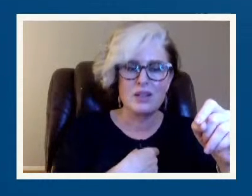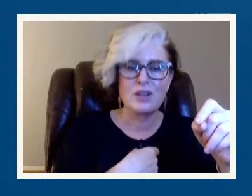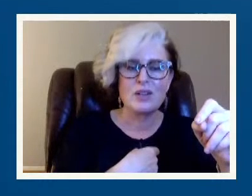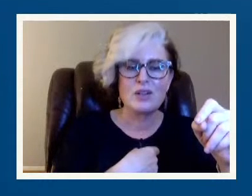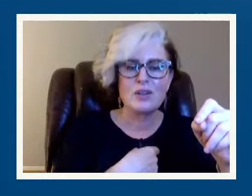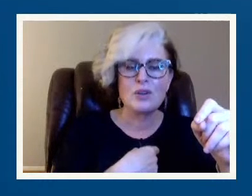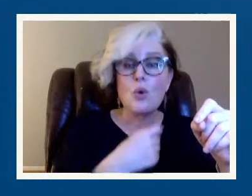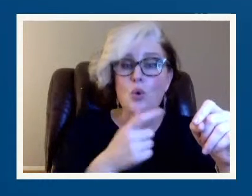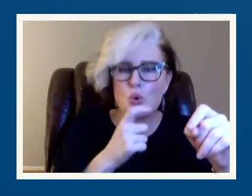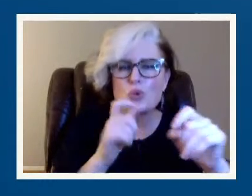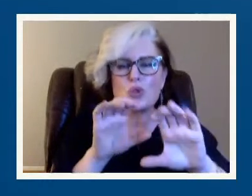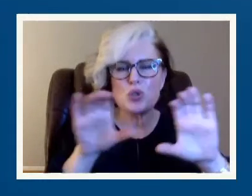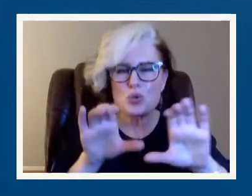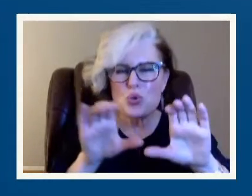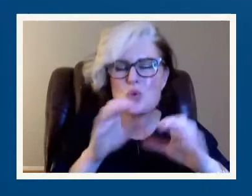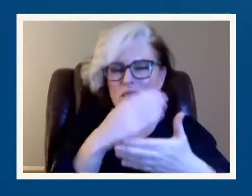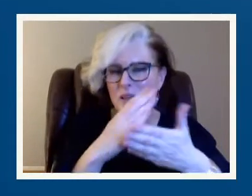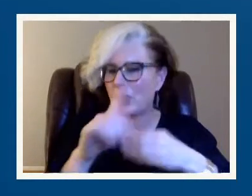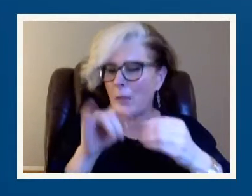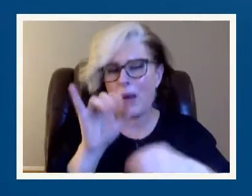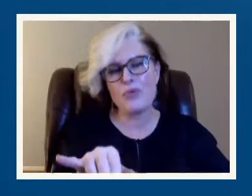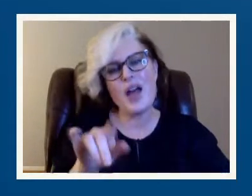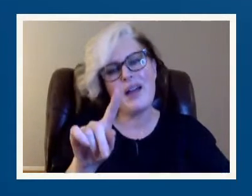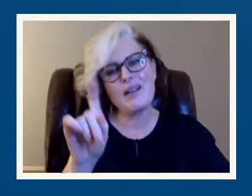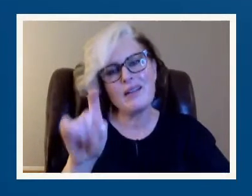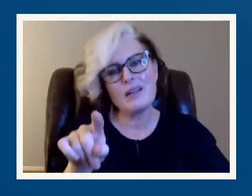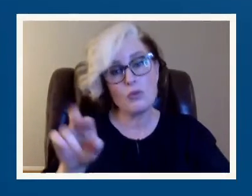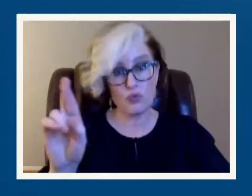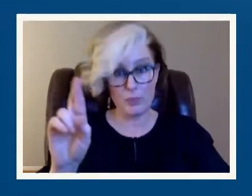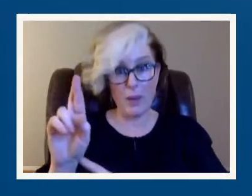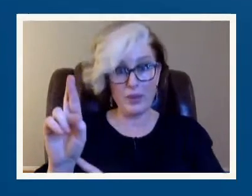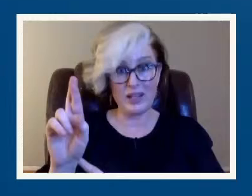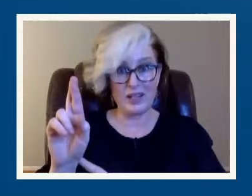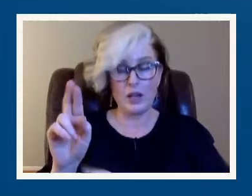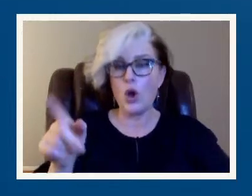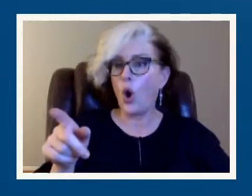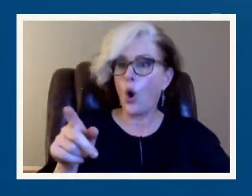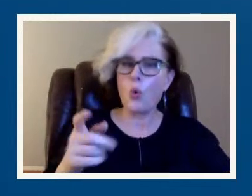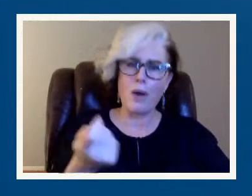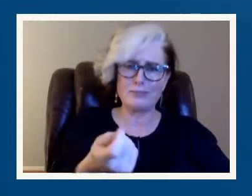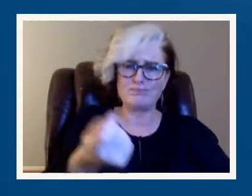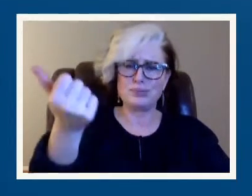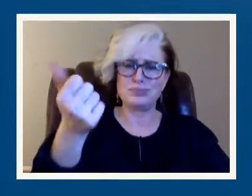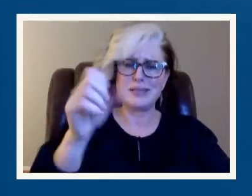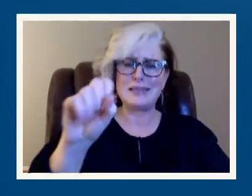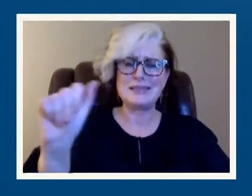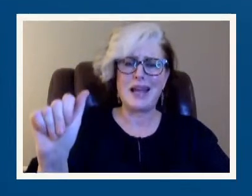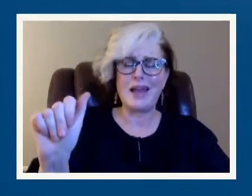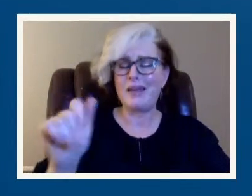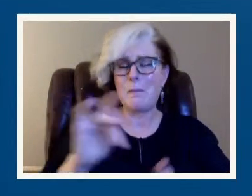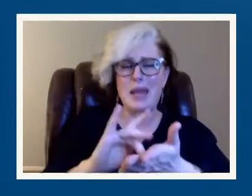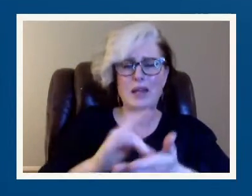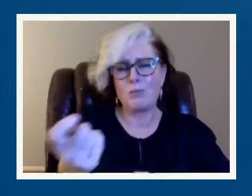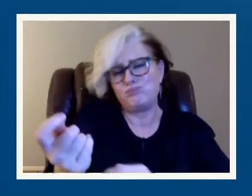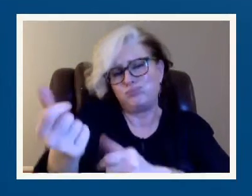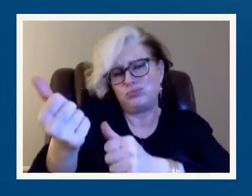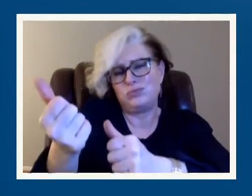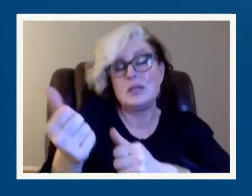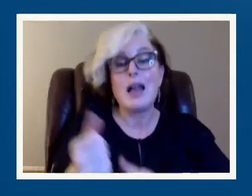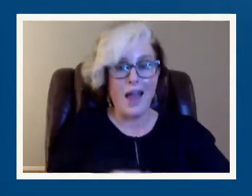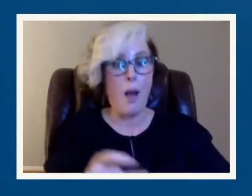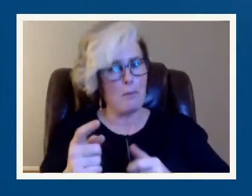actually going to do something about it? The Republicans who want to gut Social Security and Medicare while